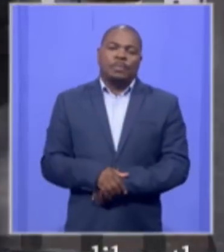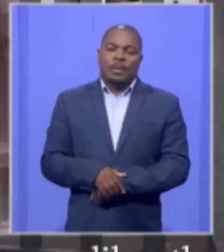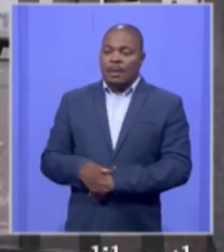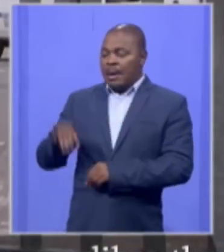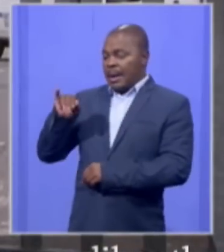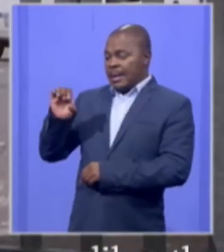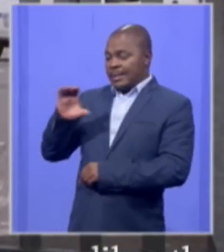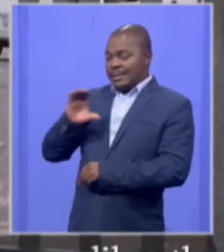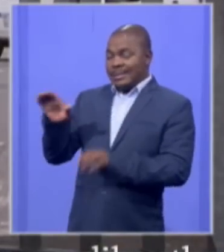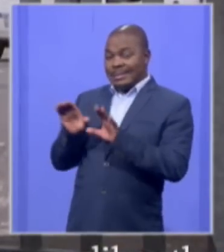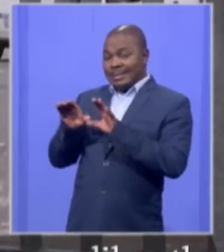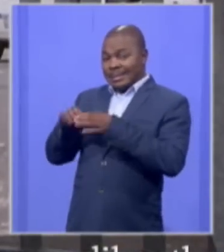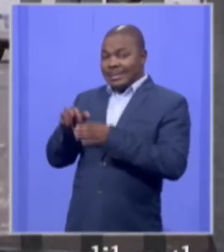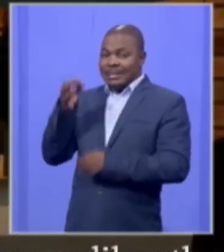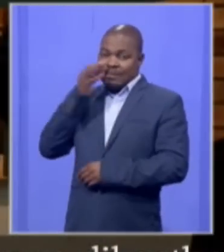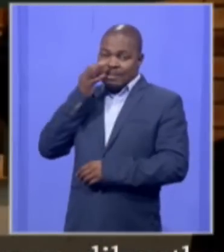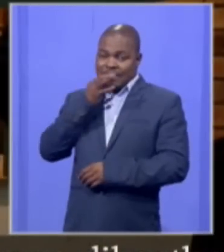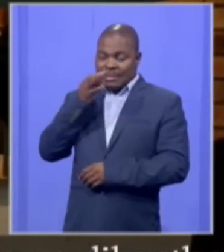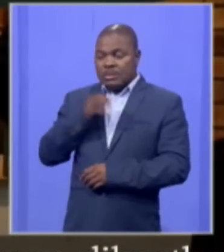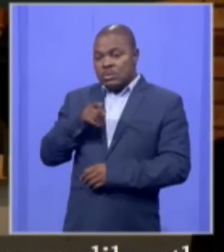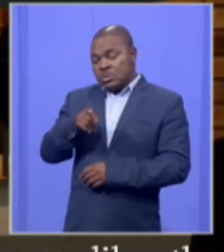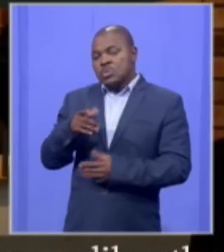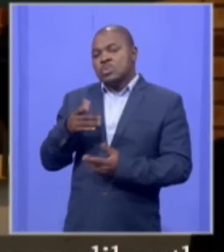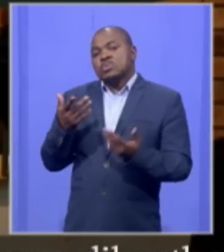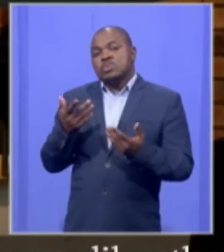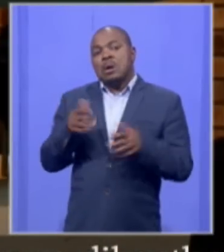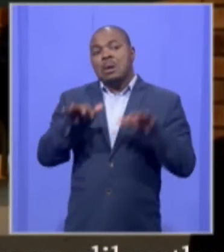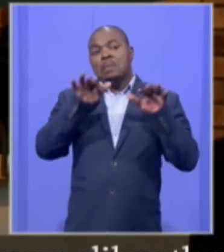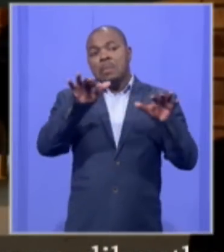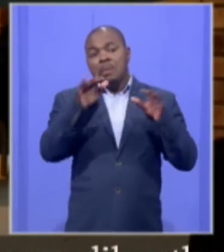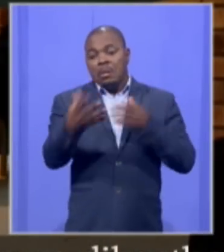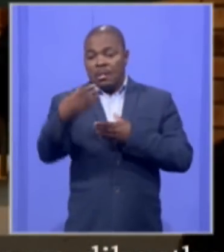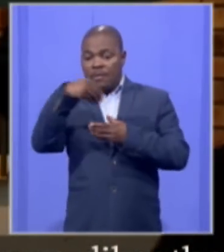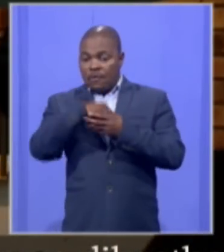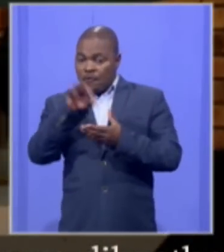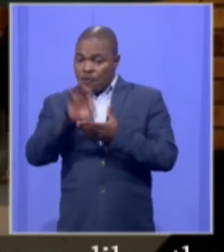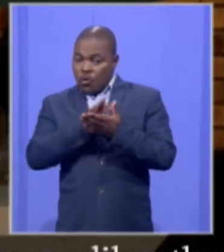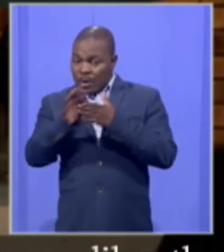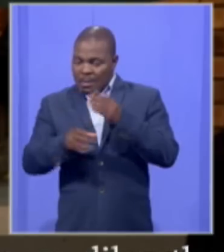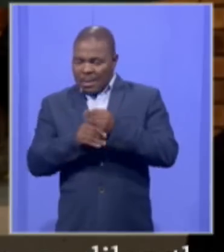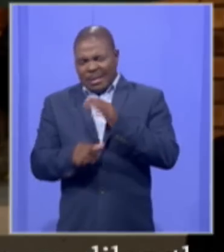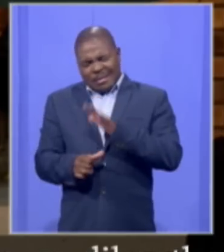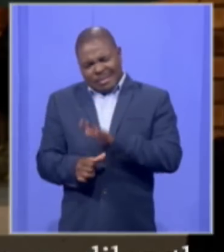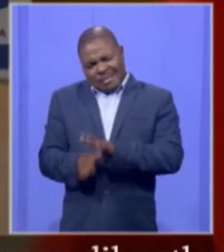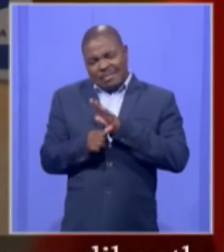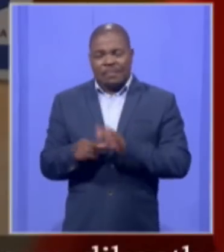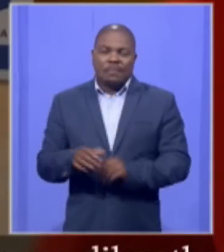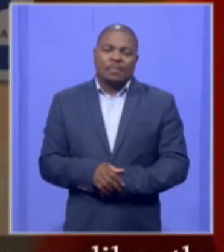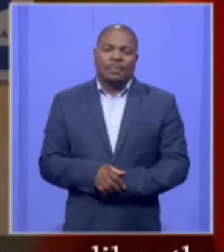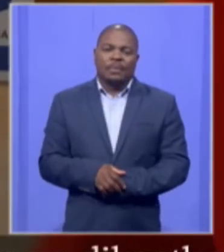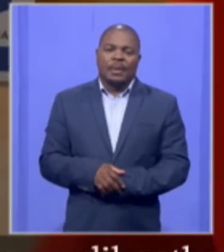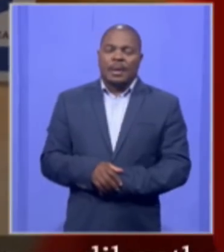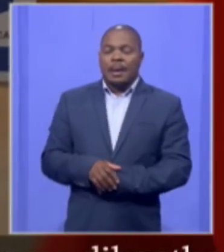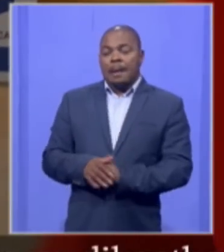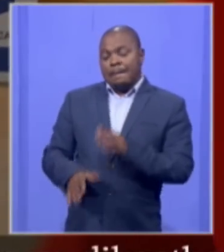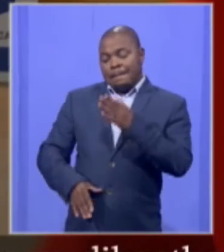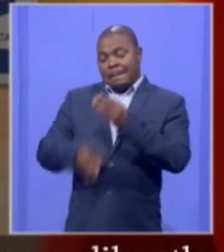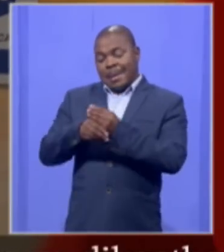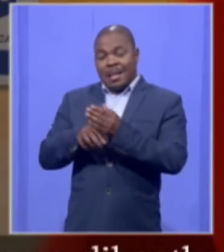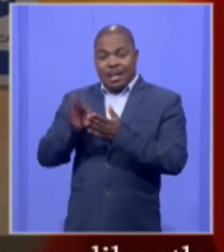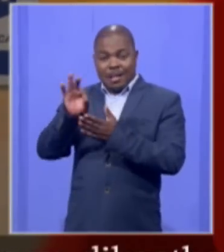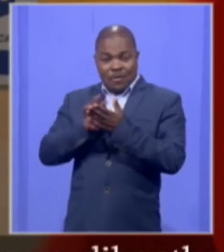dikgetho IEC le ditše botlhokwa bja karolo yeo e kgathwago ke badudi nakong ya dikgetho tlaleletšo. A by-election does not